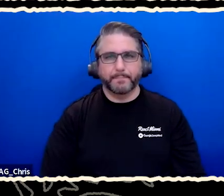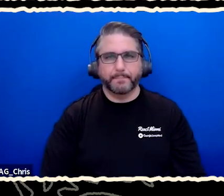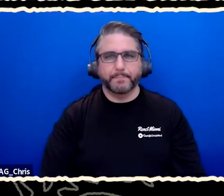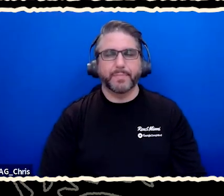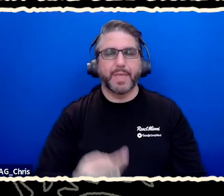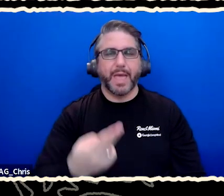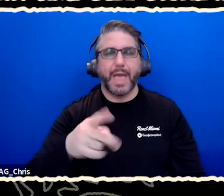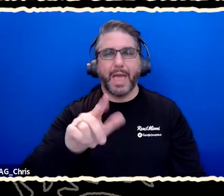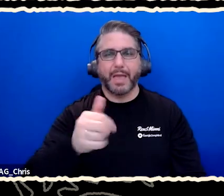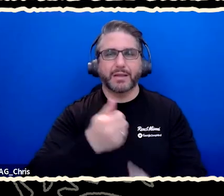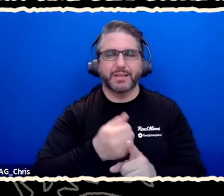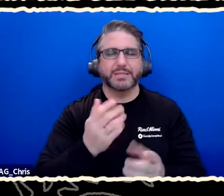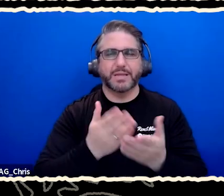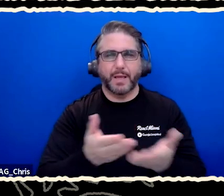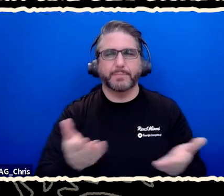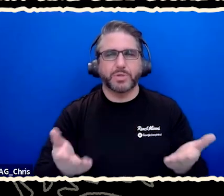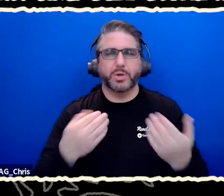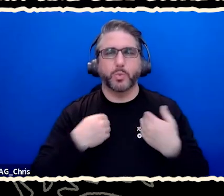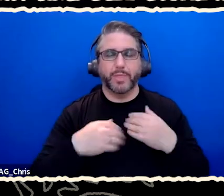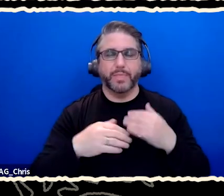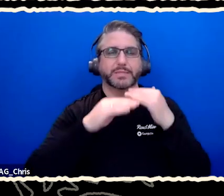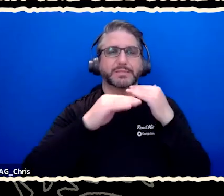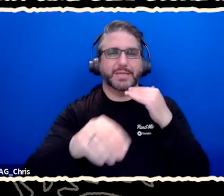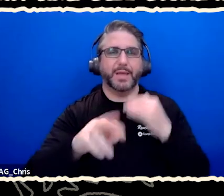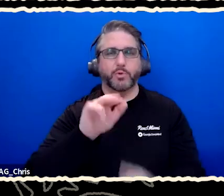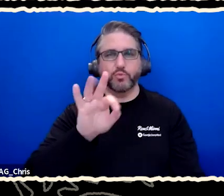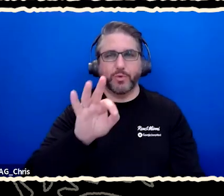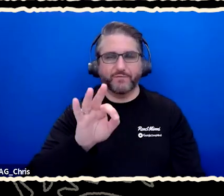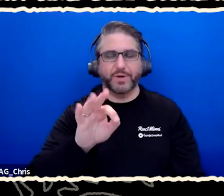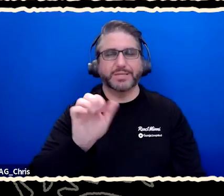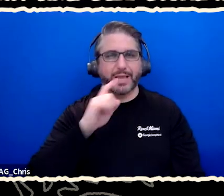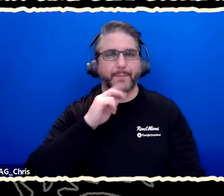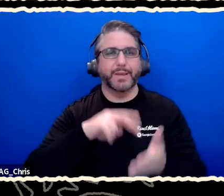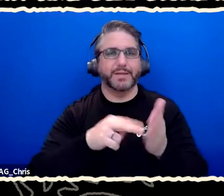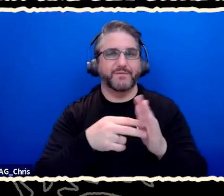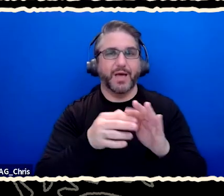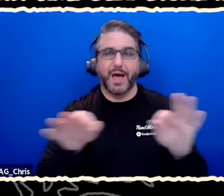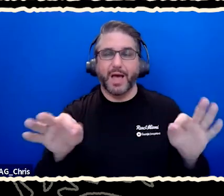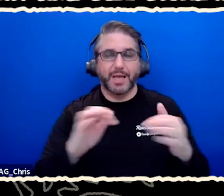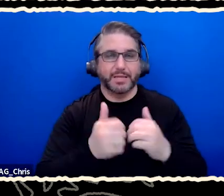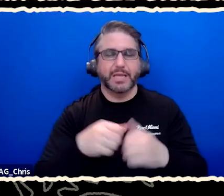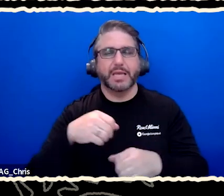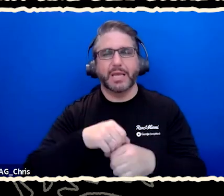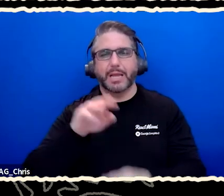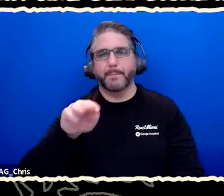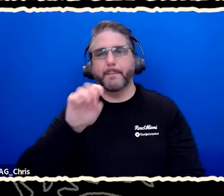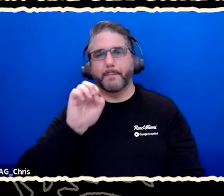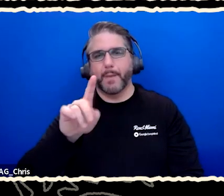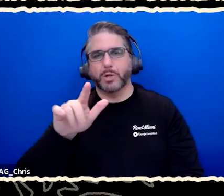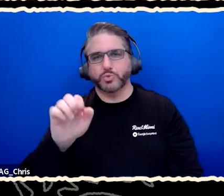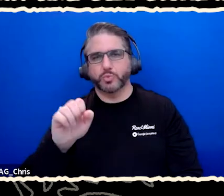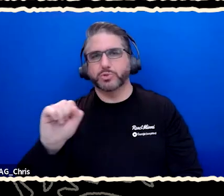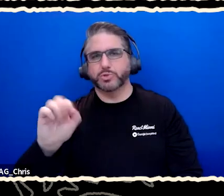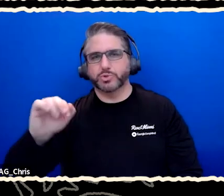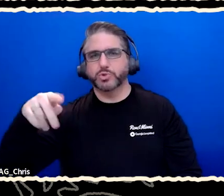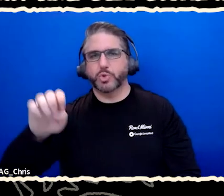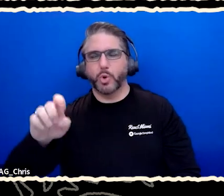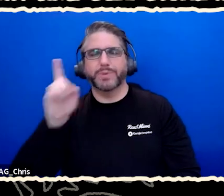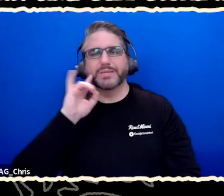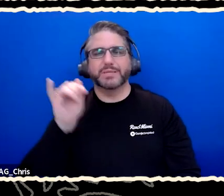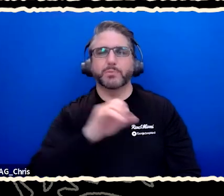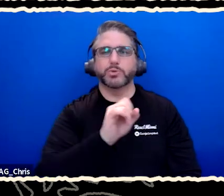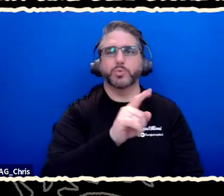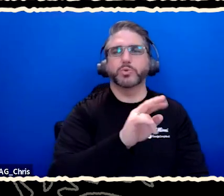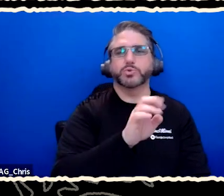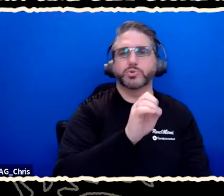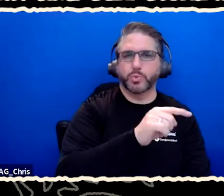an object with a stable reference that can be defined in a module scope, kind of similar to the store because